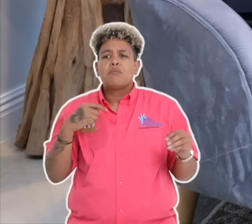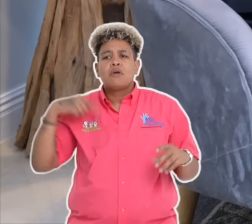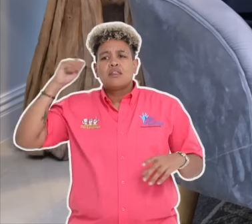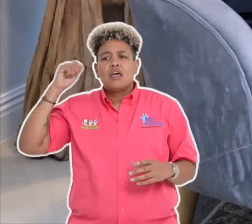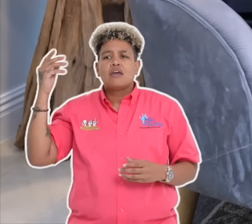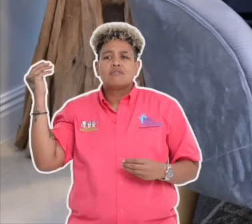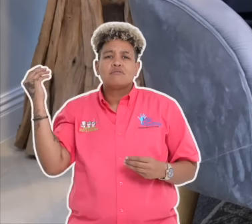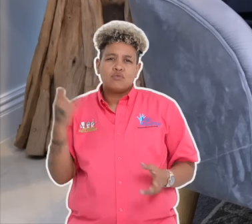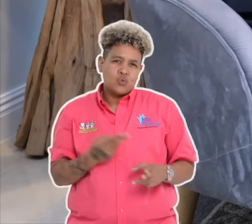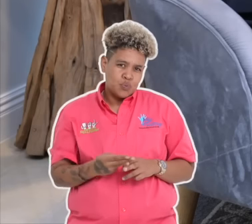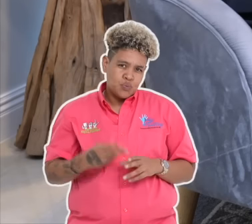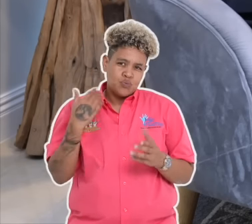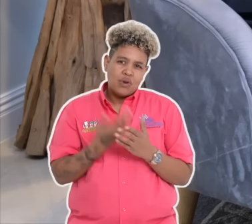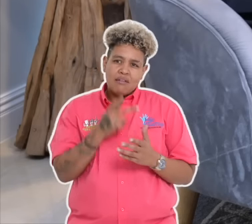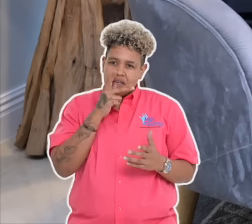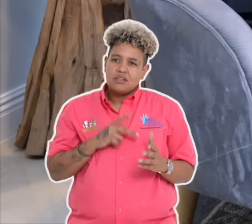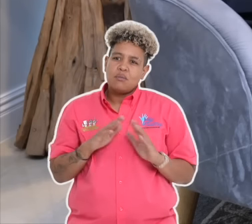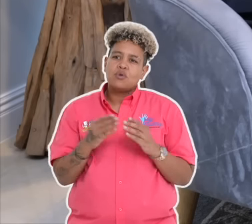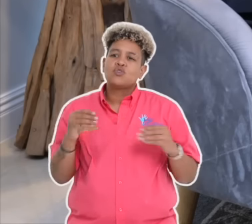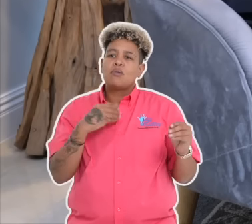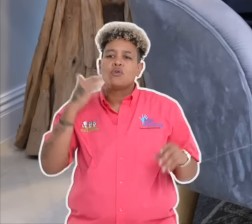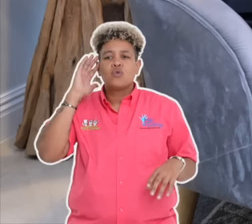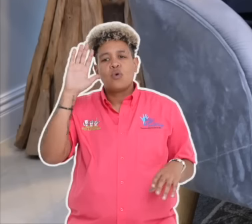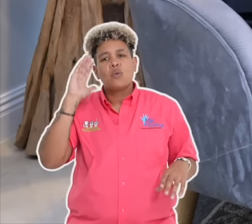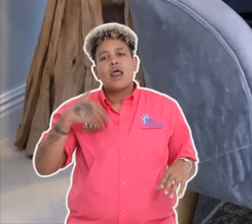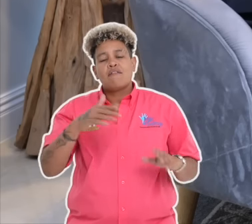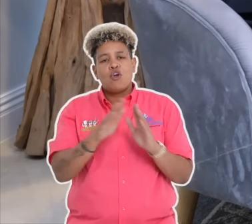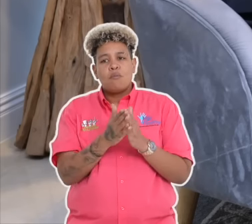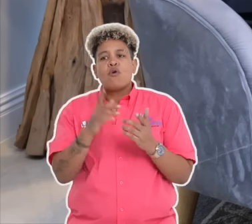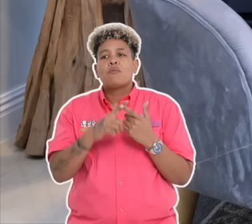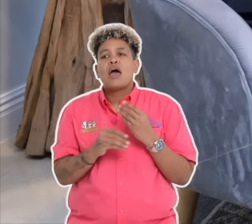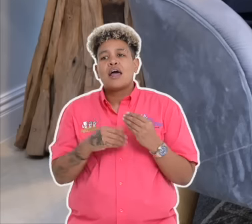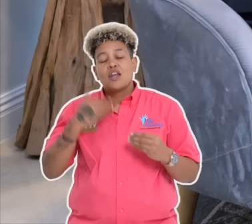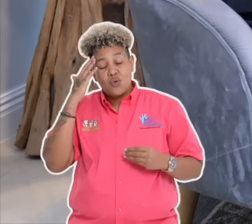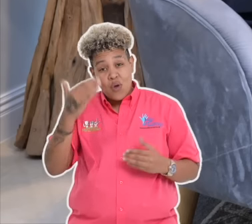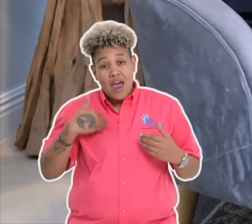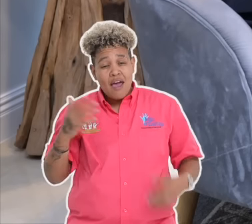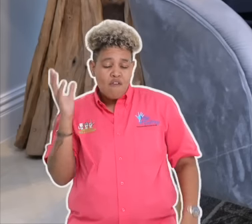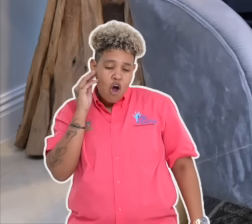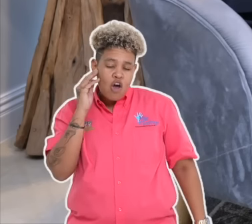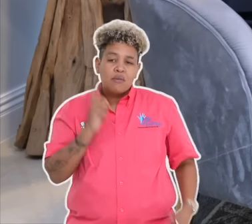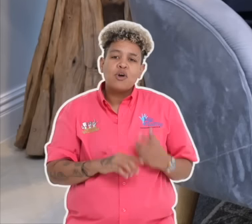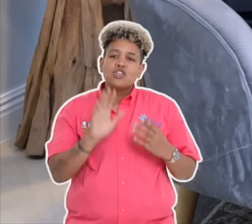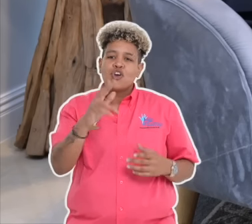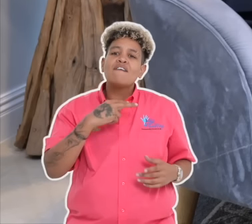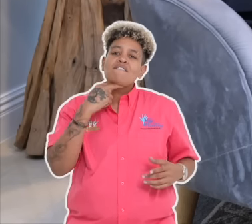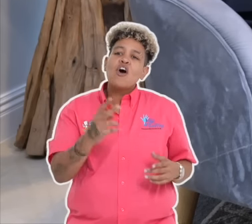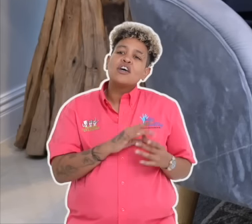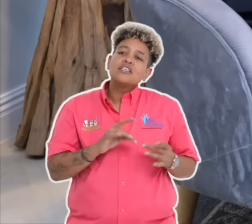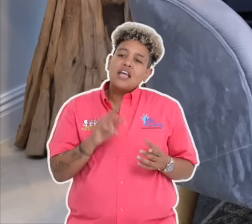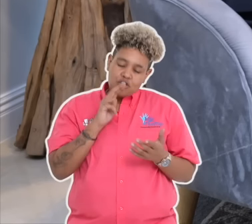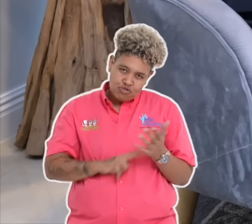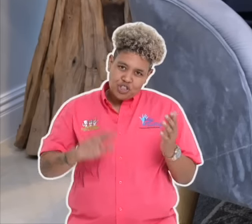they're actually coming in shortly. So we know that we will have your hard copy. And I know that you also have Audible, and it's your voice yes.